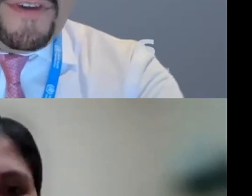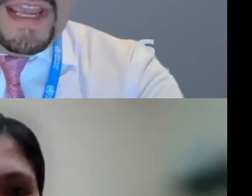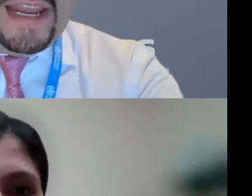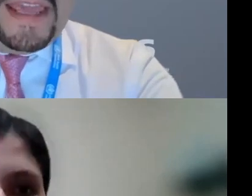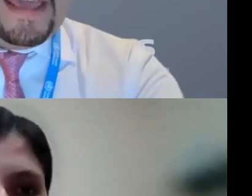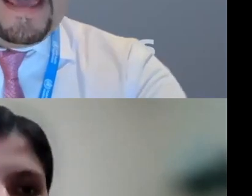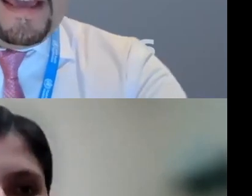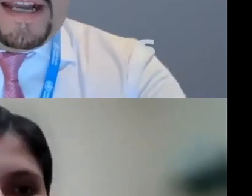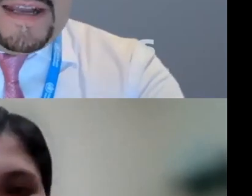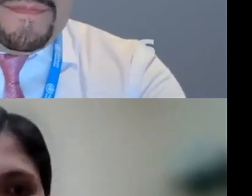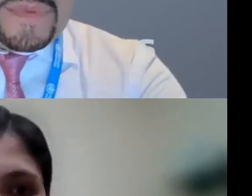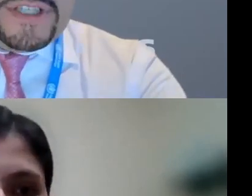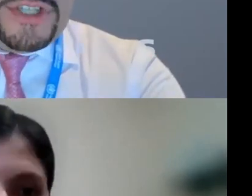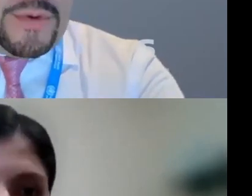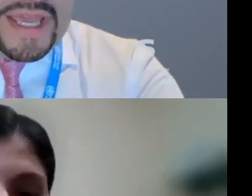a really